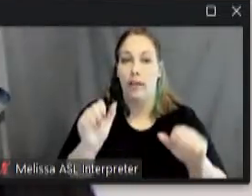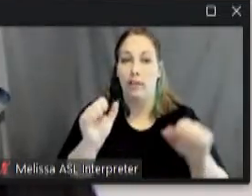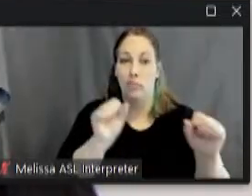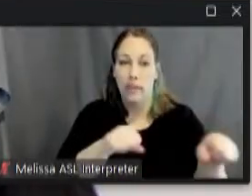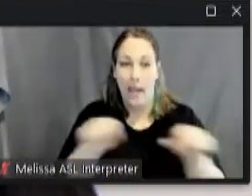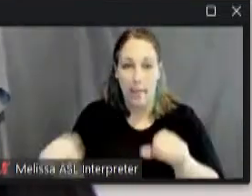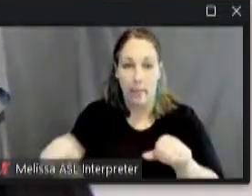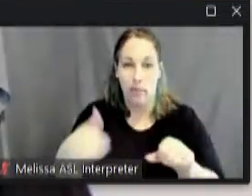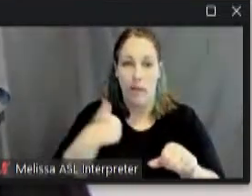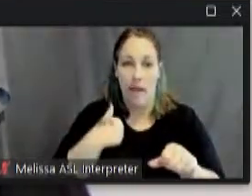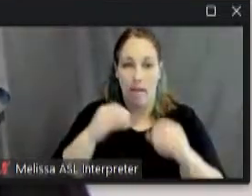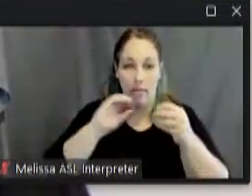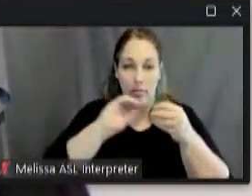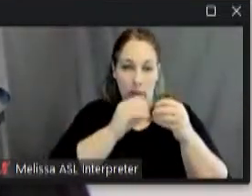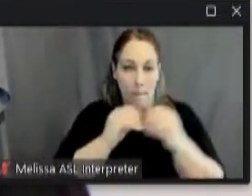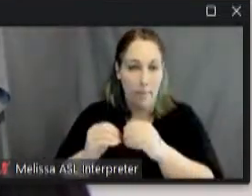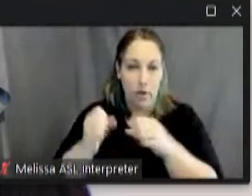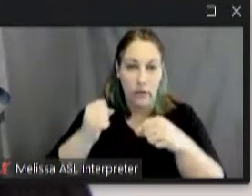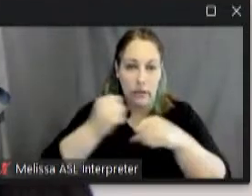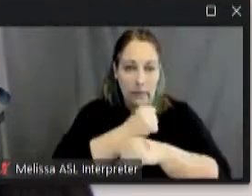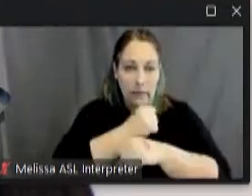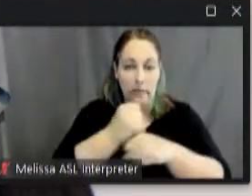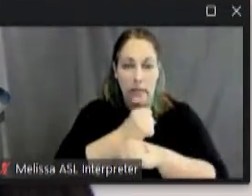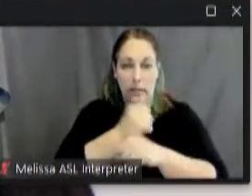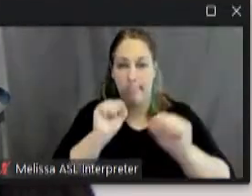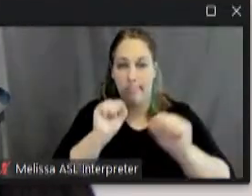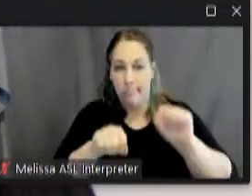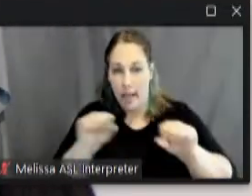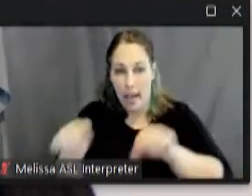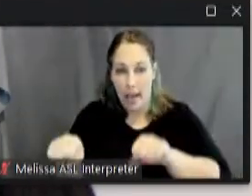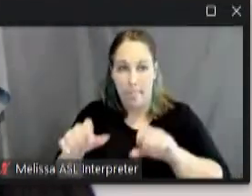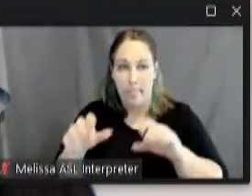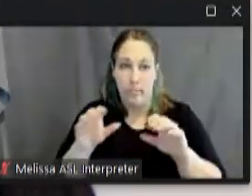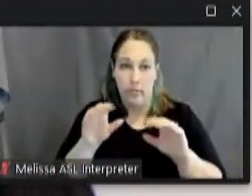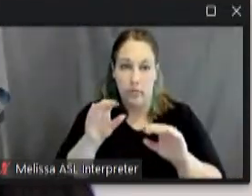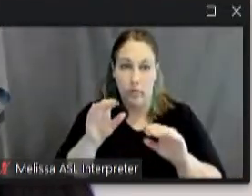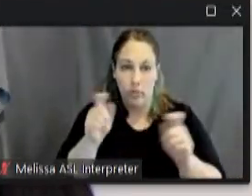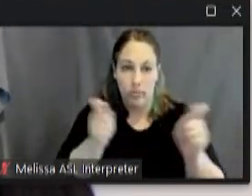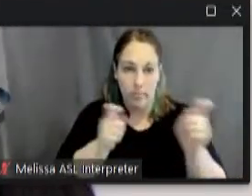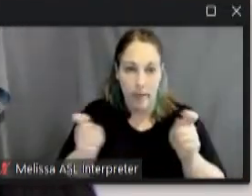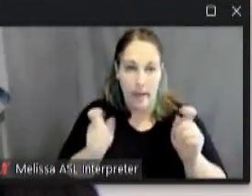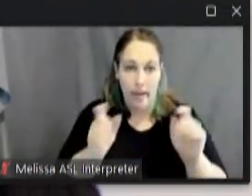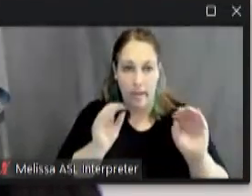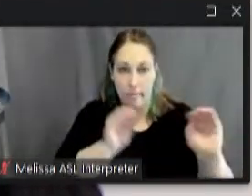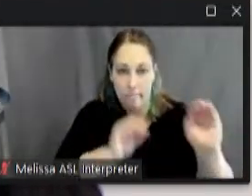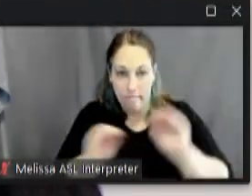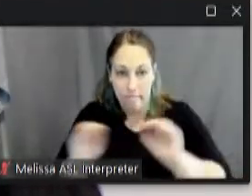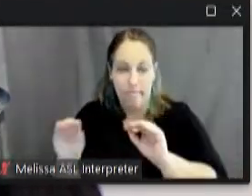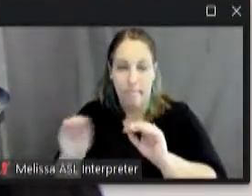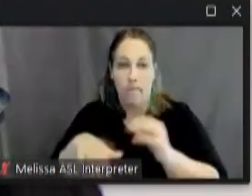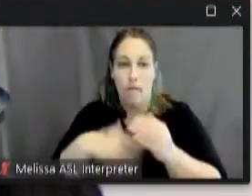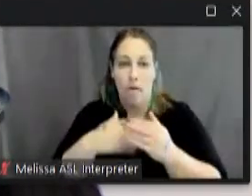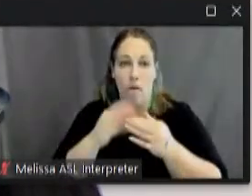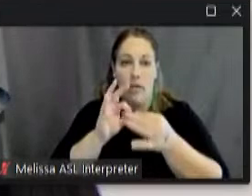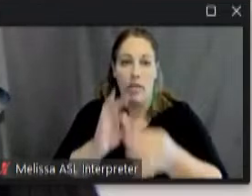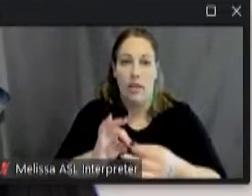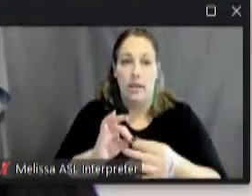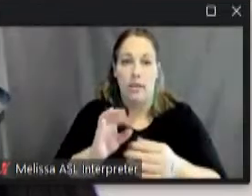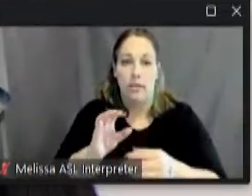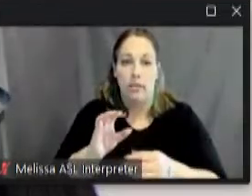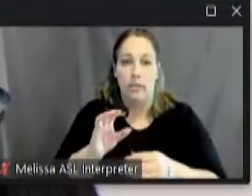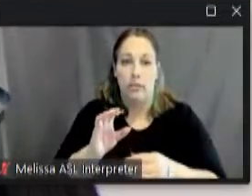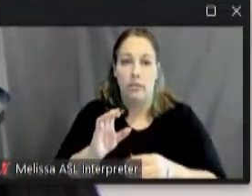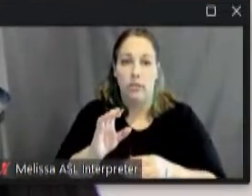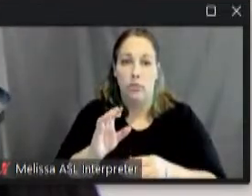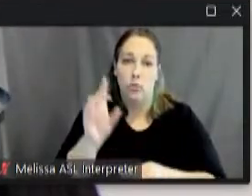will allow for better management of all affairs related to disabilities in Honduras, and will provide